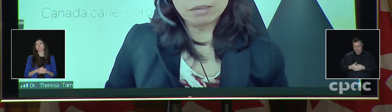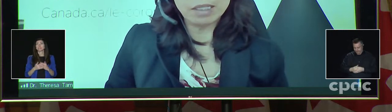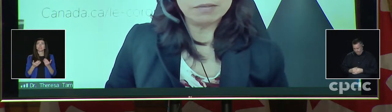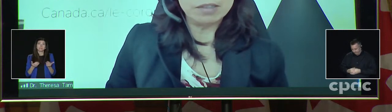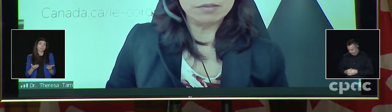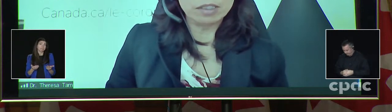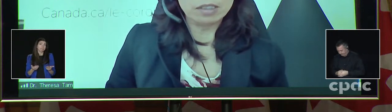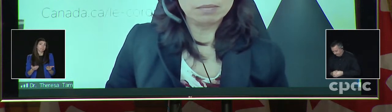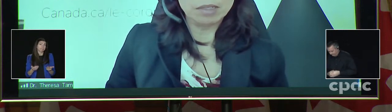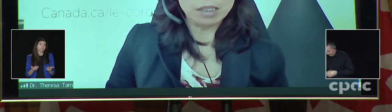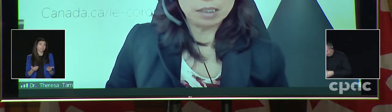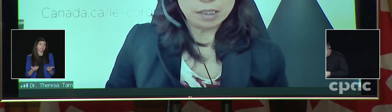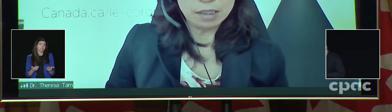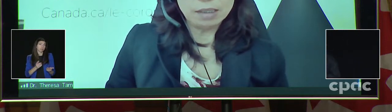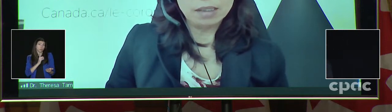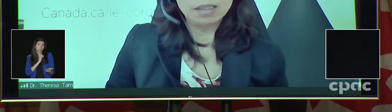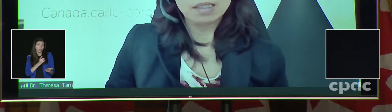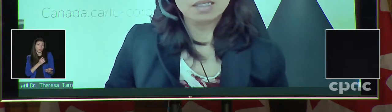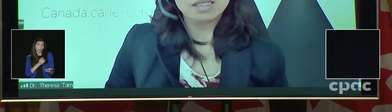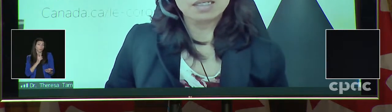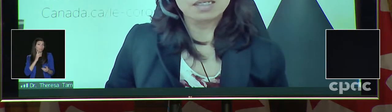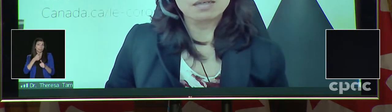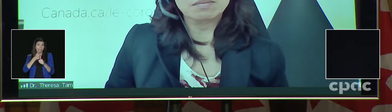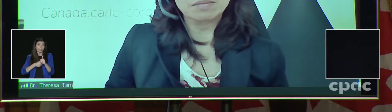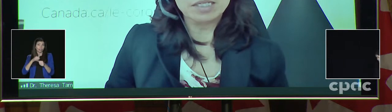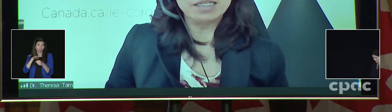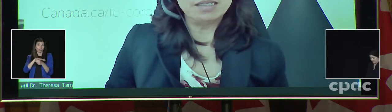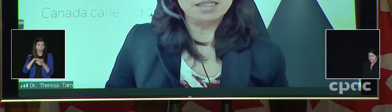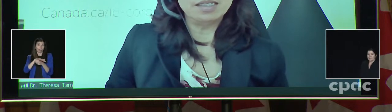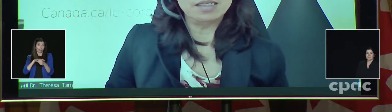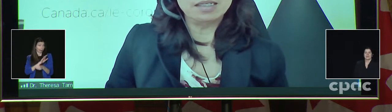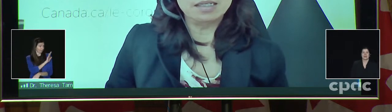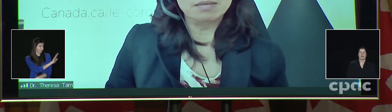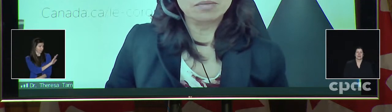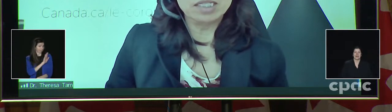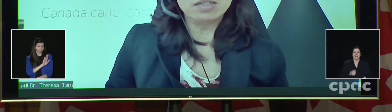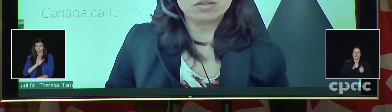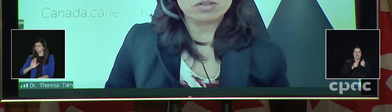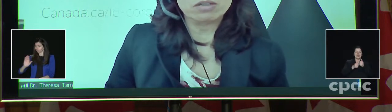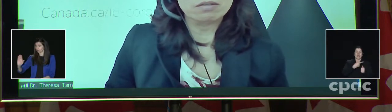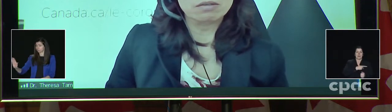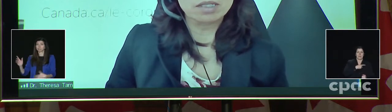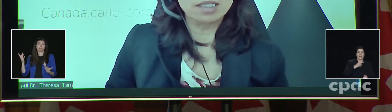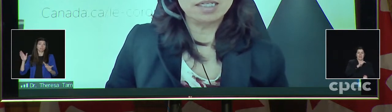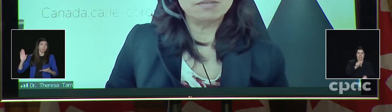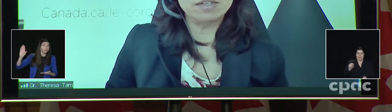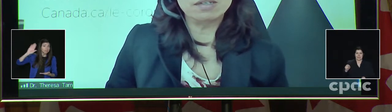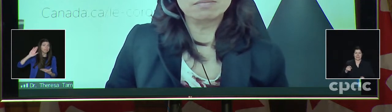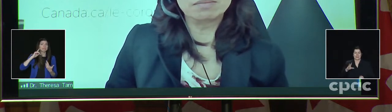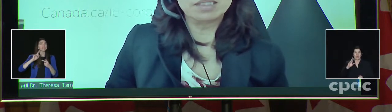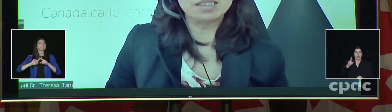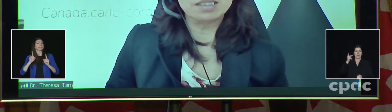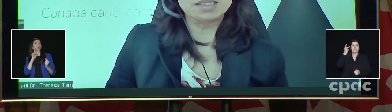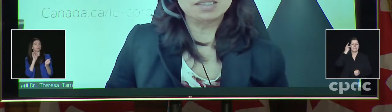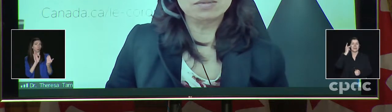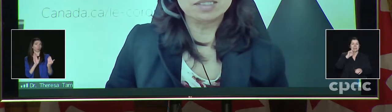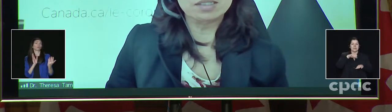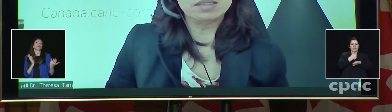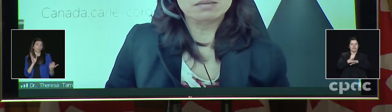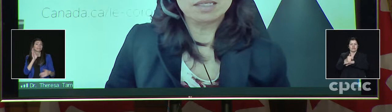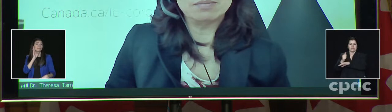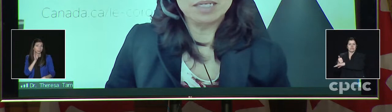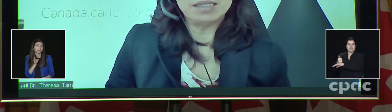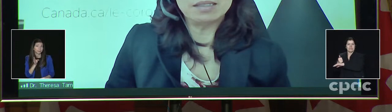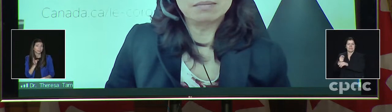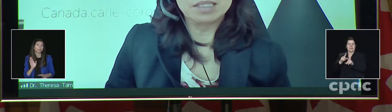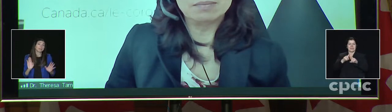provinces will have different policies, but I think we can all think of our particular situation,